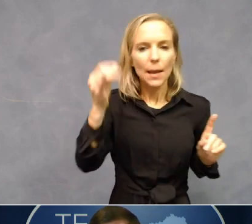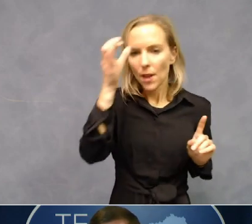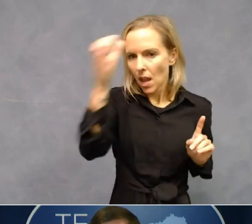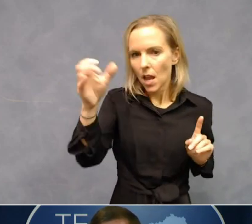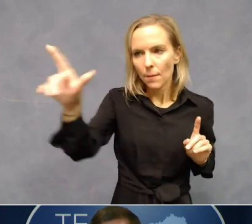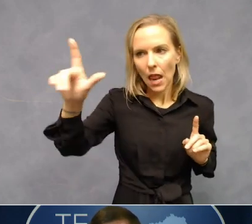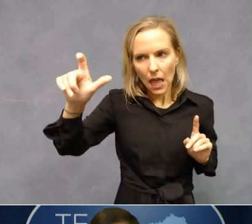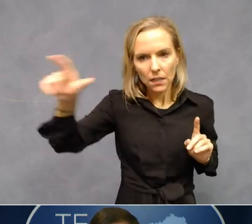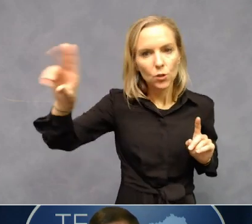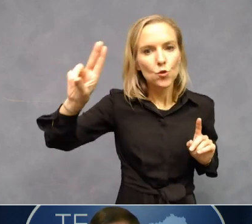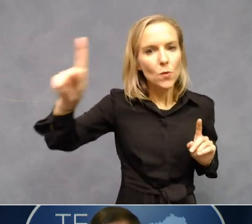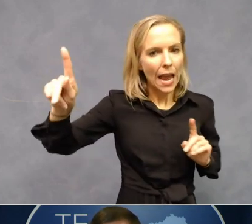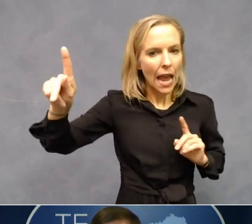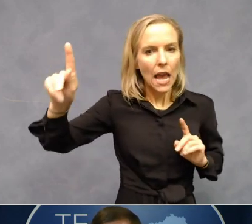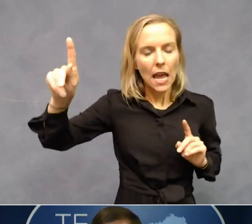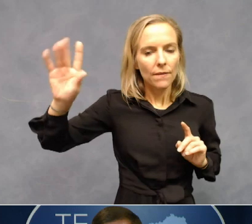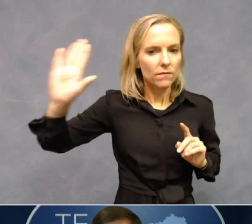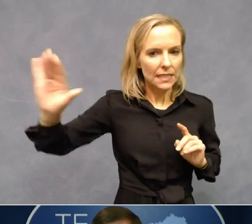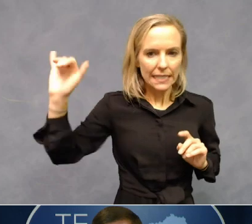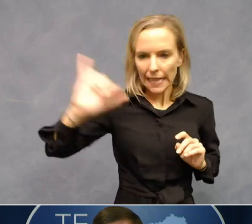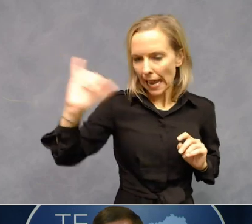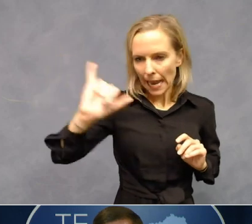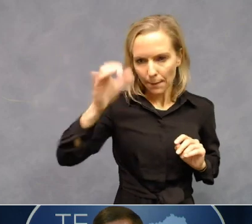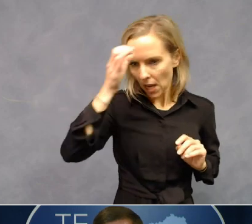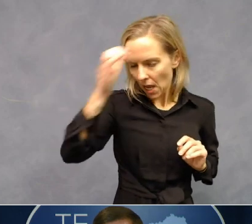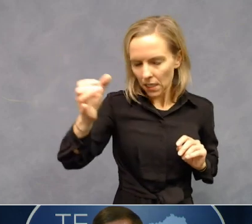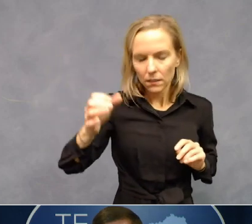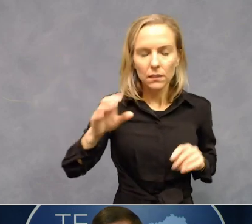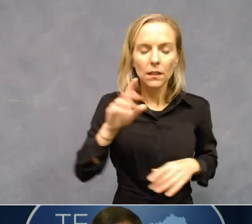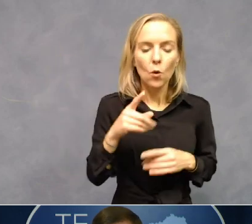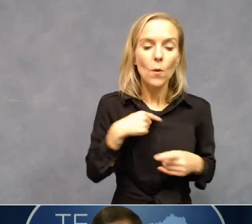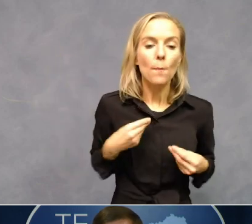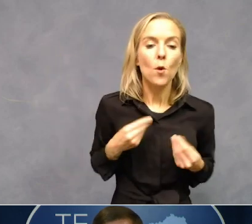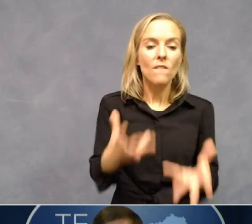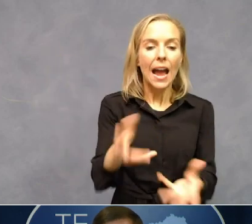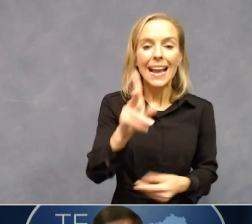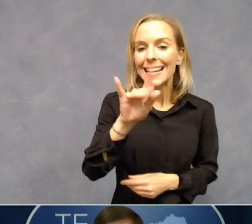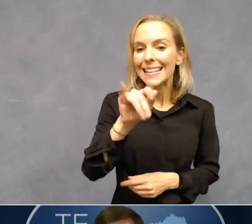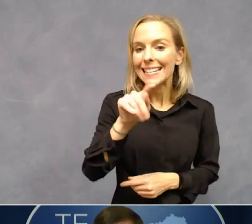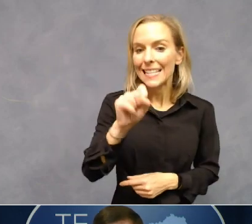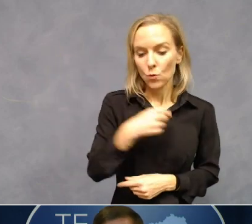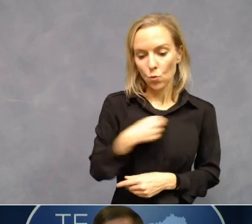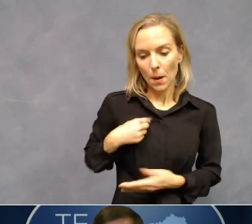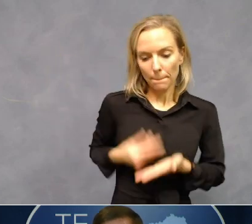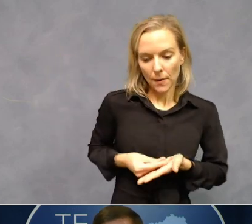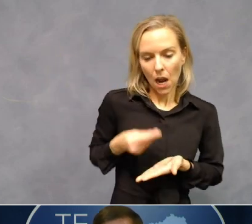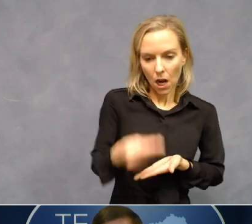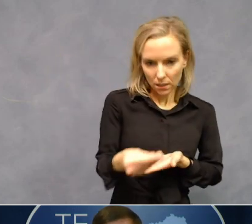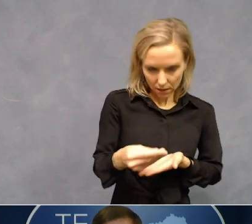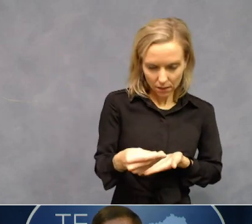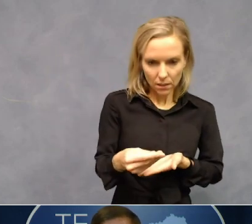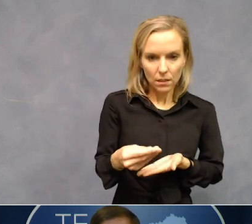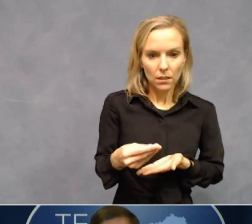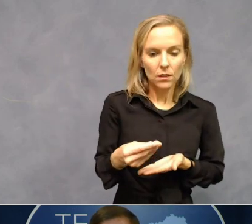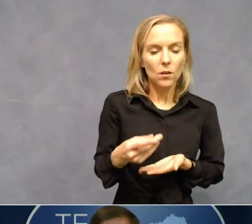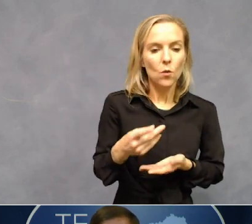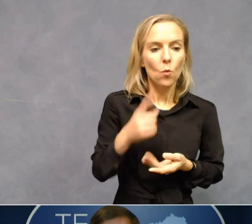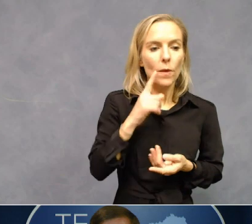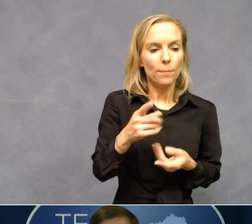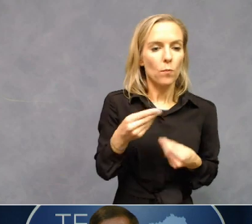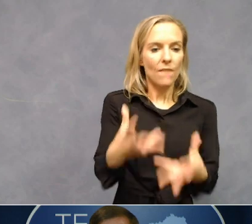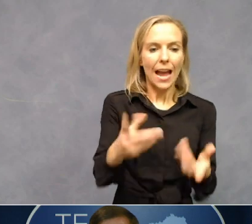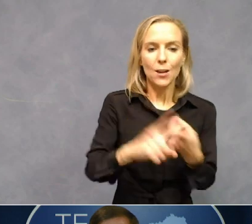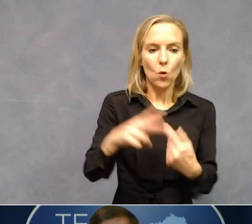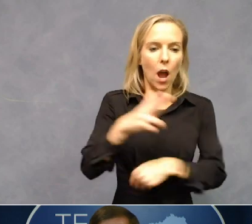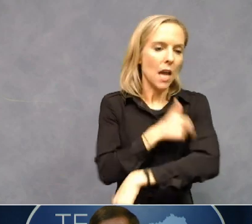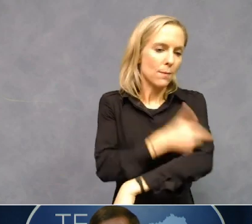UK. We also provide kits that we have bought to hospitals all across the Commonwealth, and